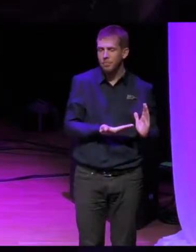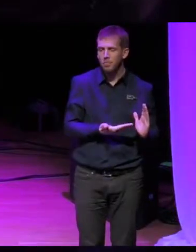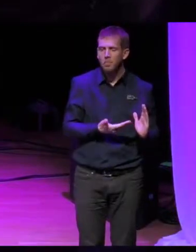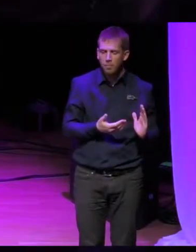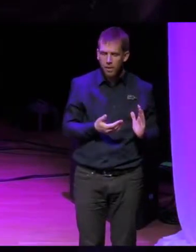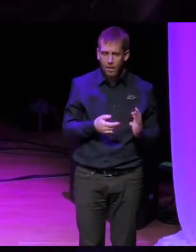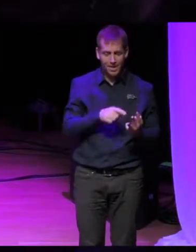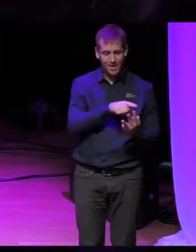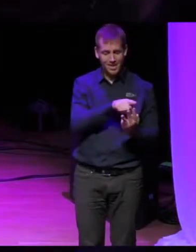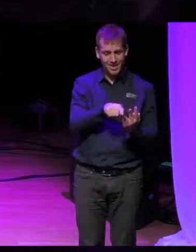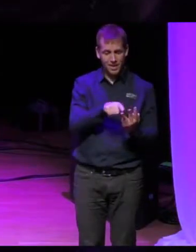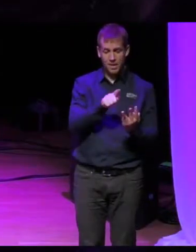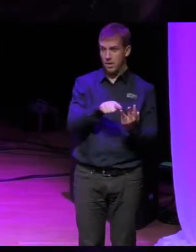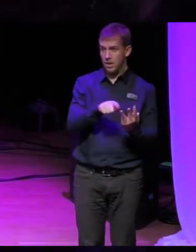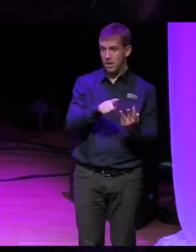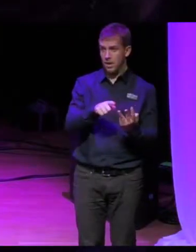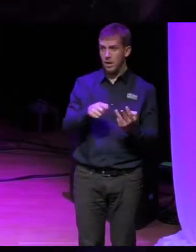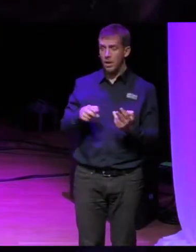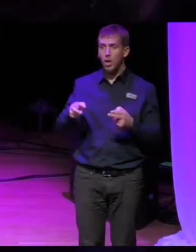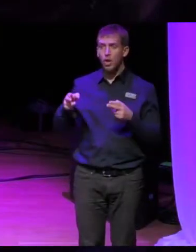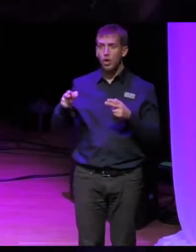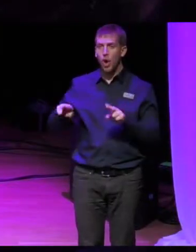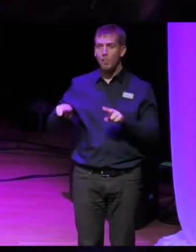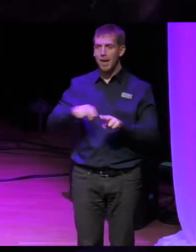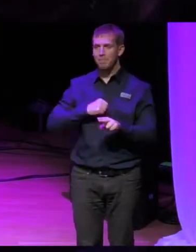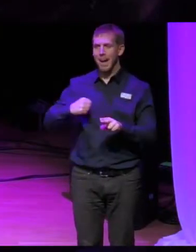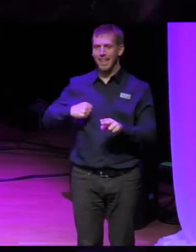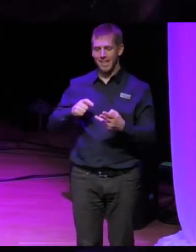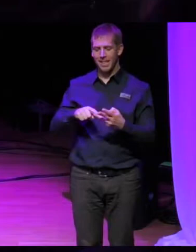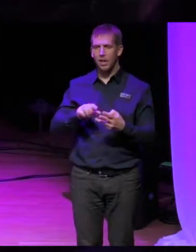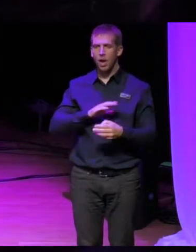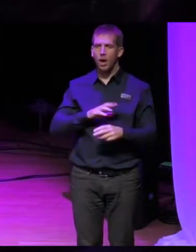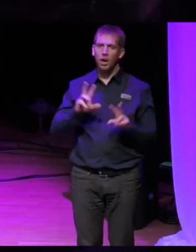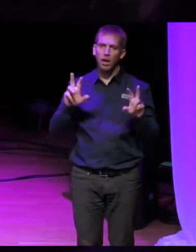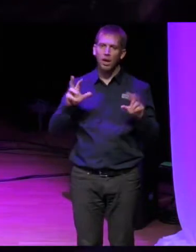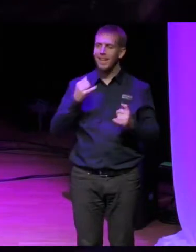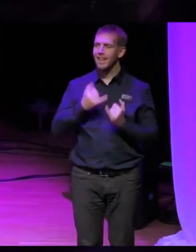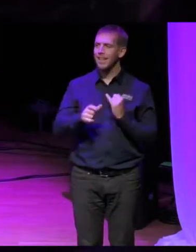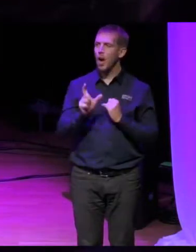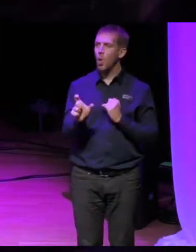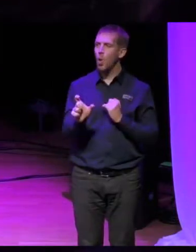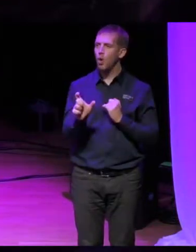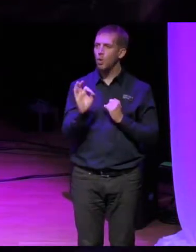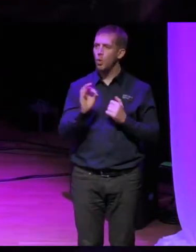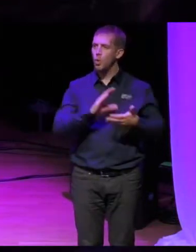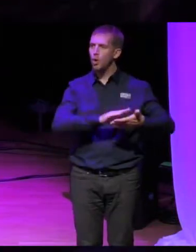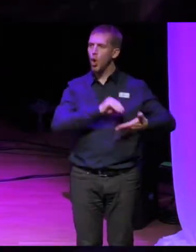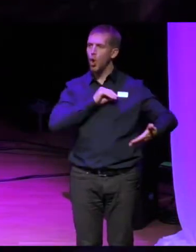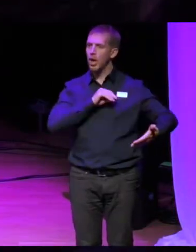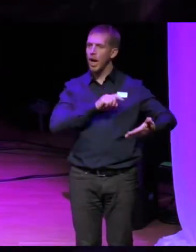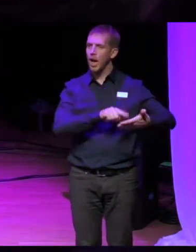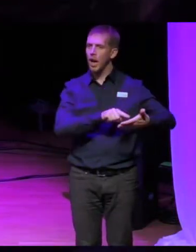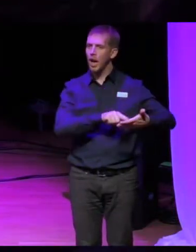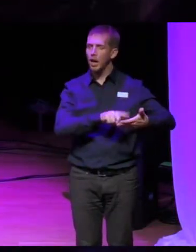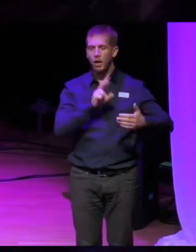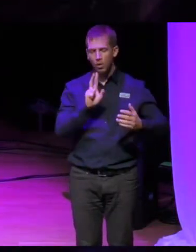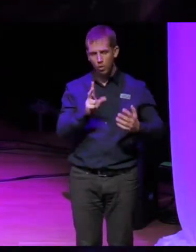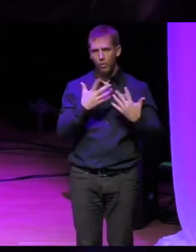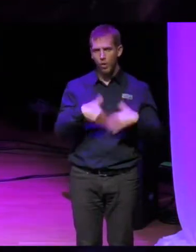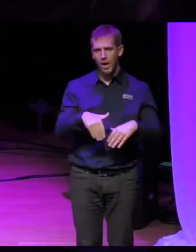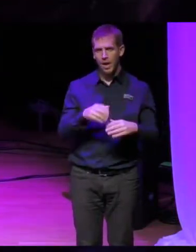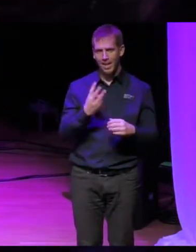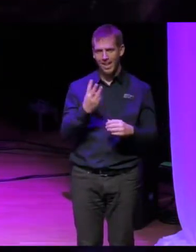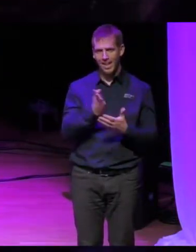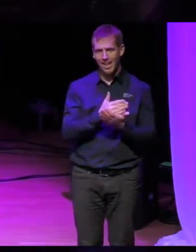branch really has the final say in what the meaning of those are. That's the way the system of separation of powers